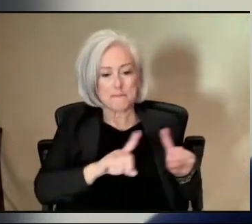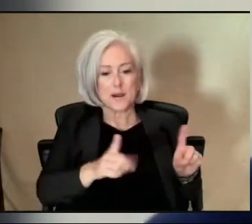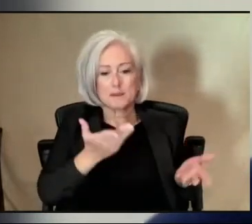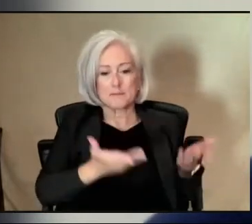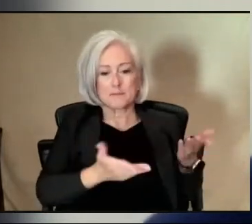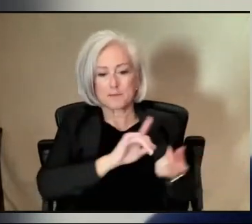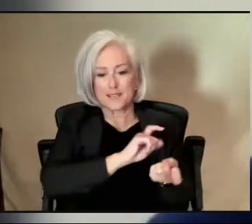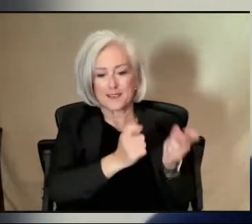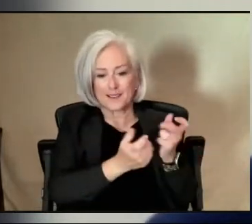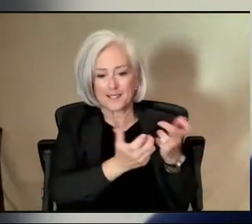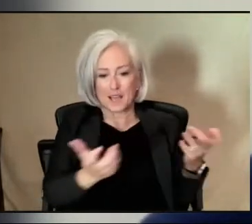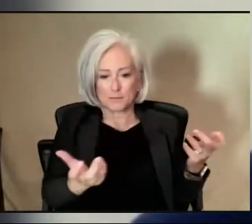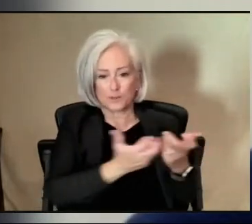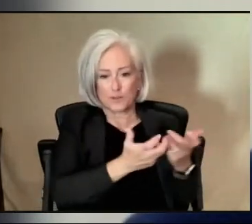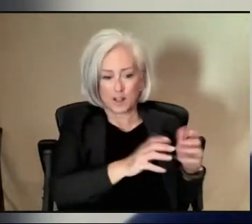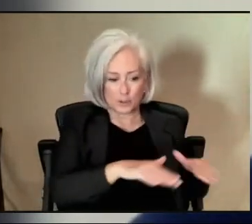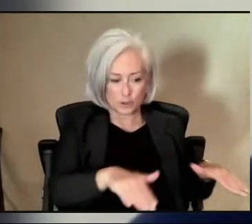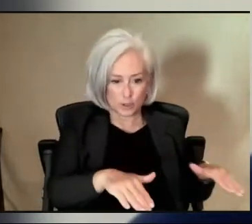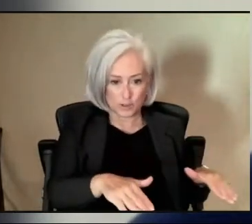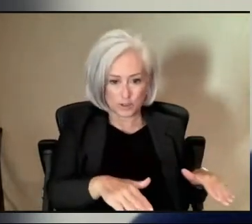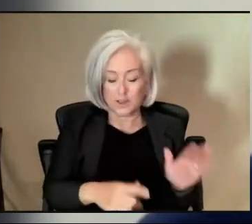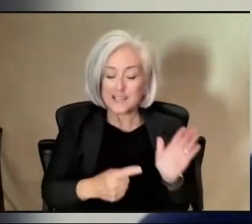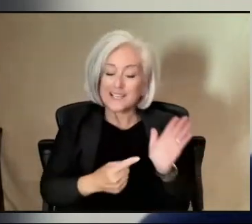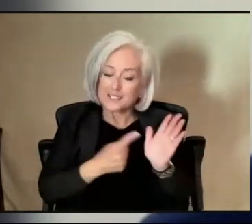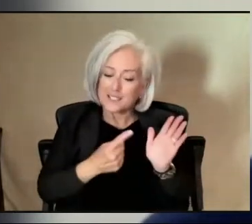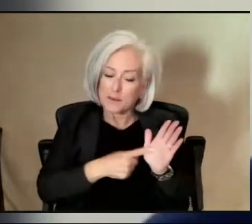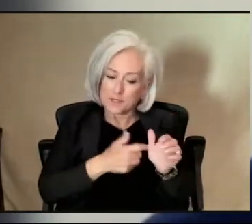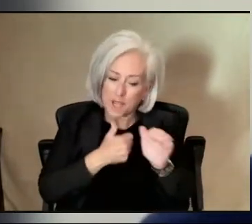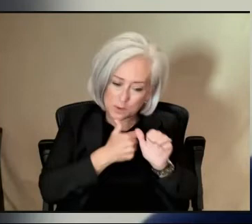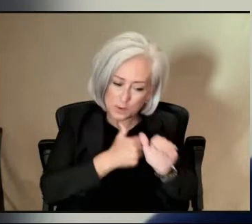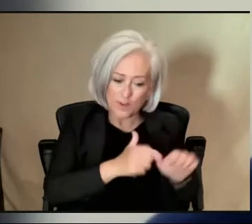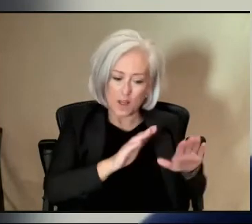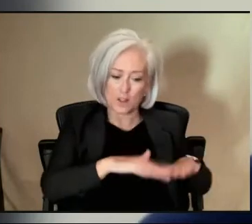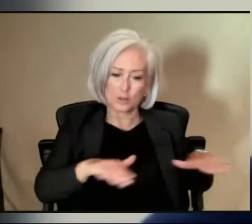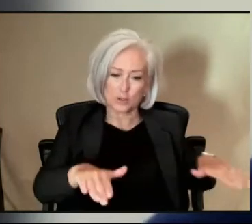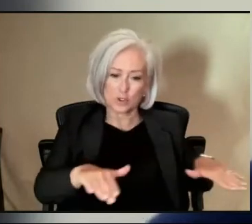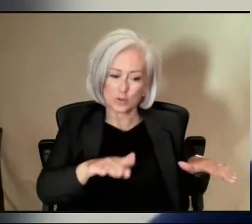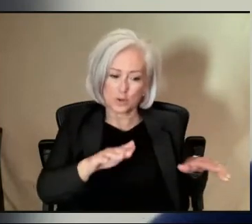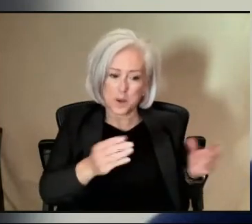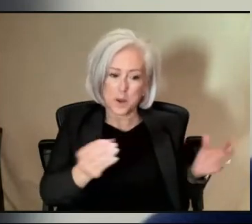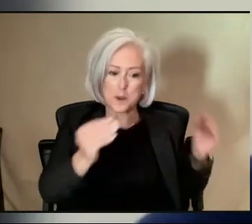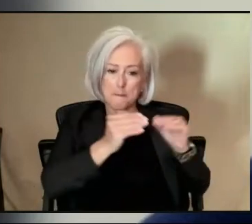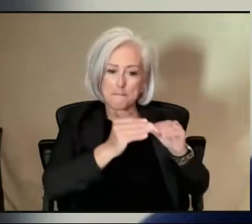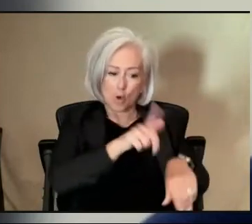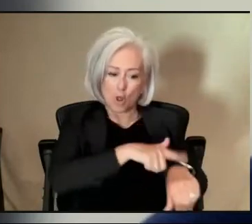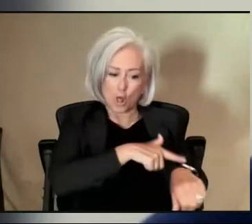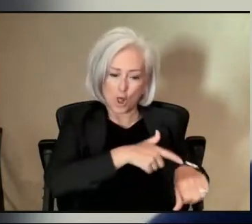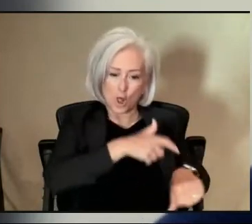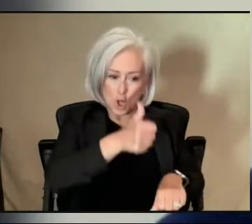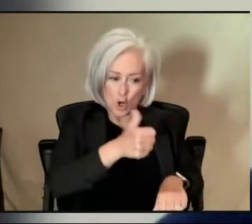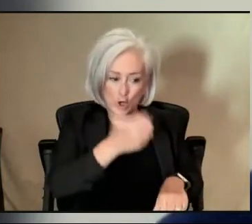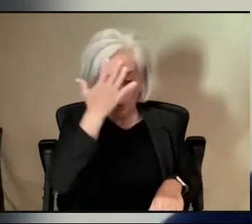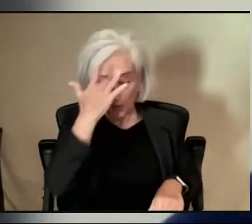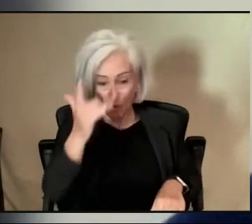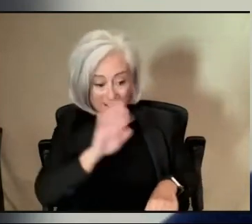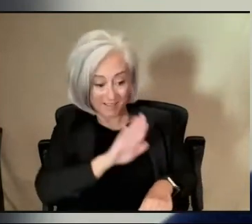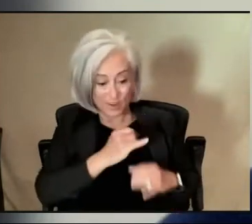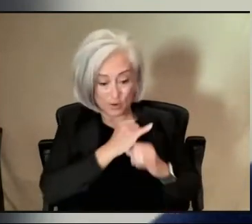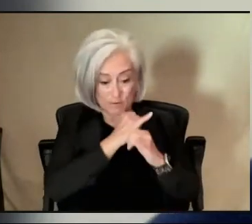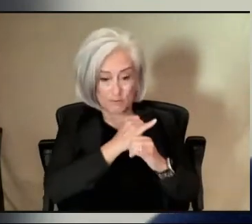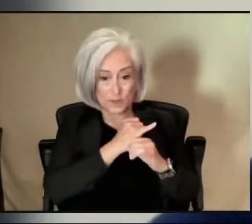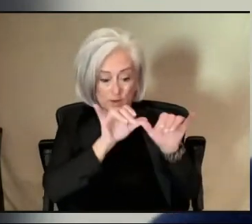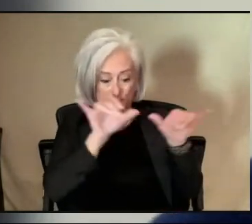We follow children sometimes a little bit longer because we know their immune systems can fade faster, and maybe they'll need a booster sooner than we